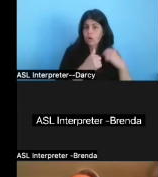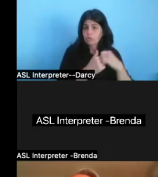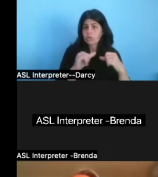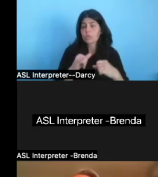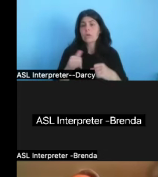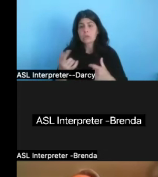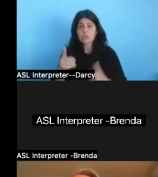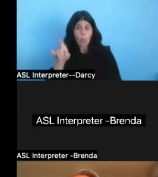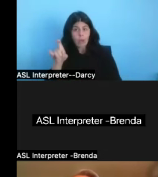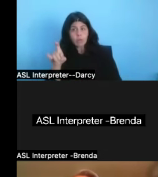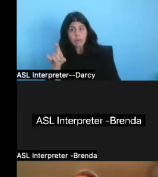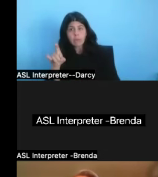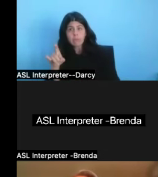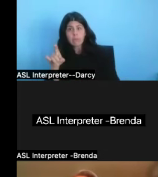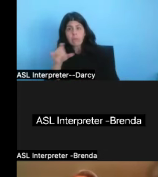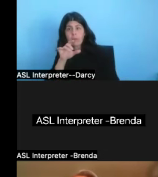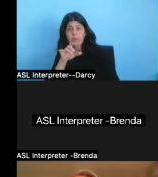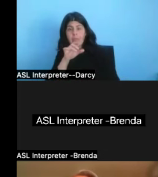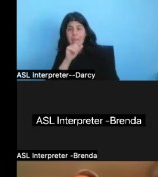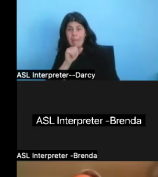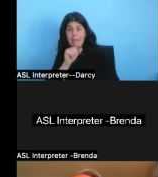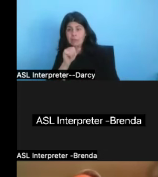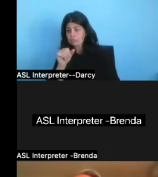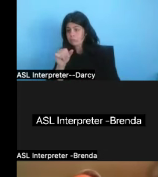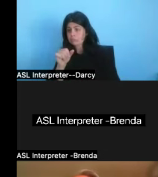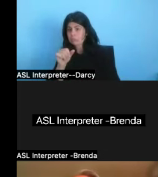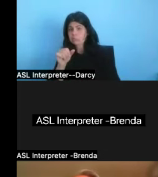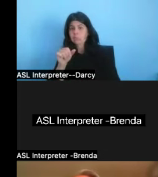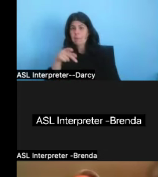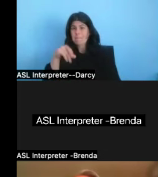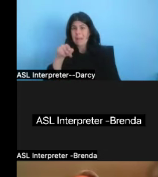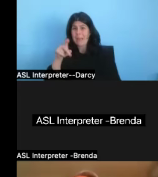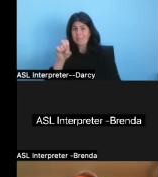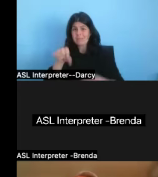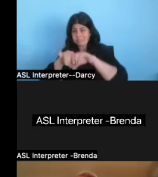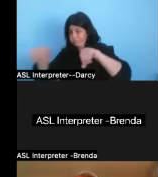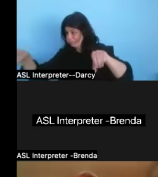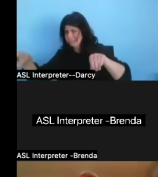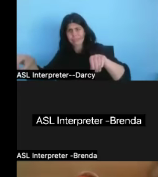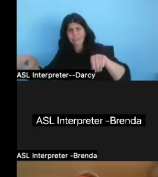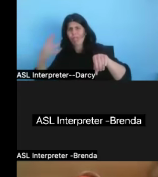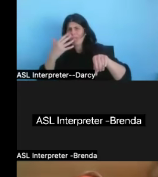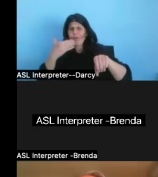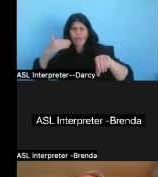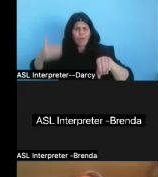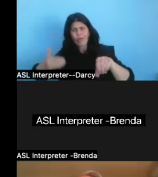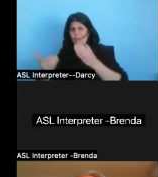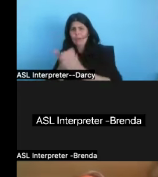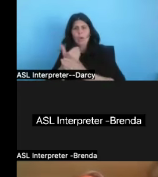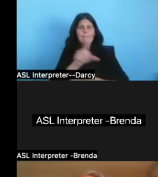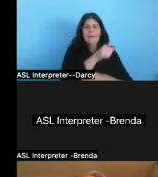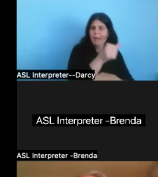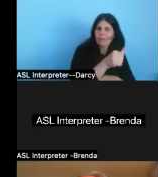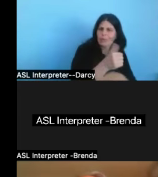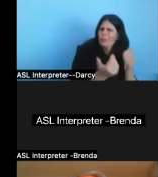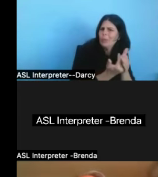that look like brand new, and yet some 10-year-old pipes that are leaking because of the contaminated soils that they had to be placed in.